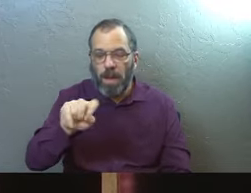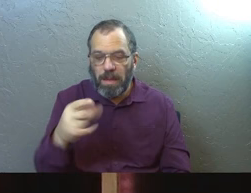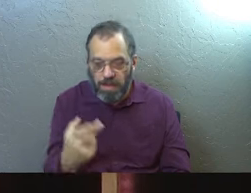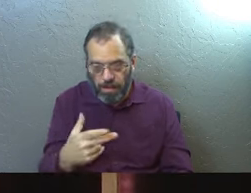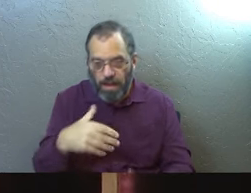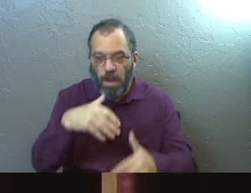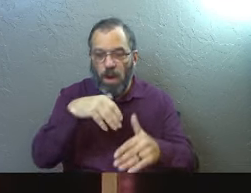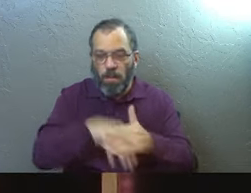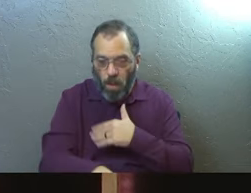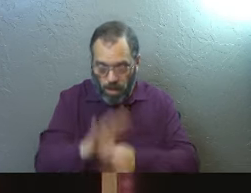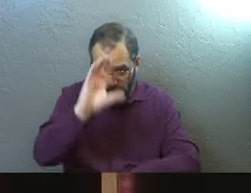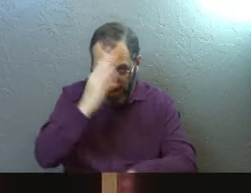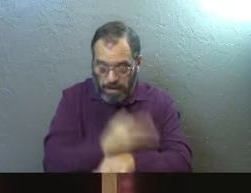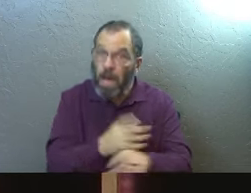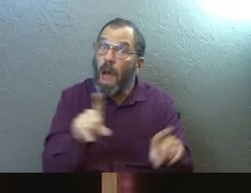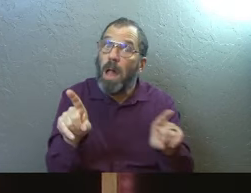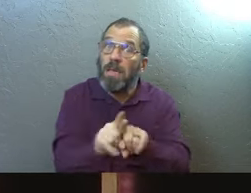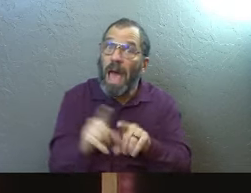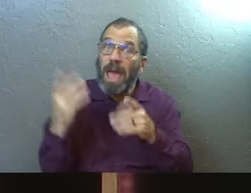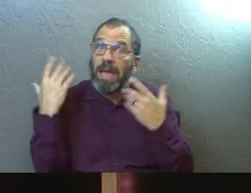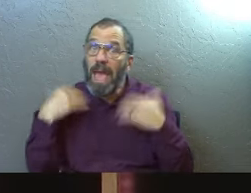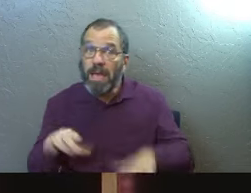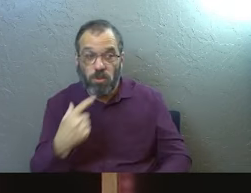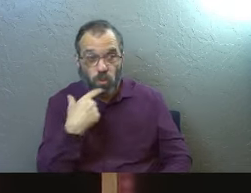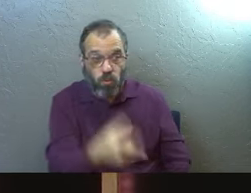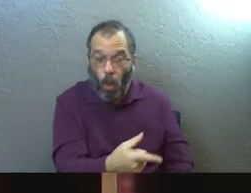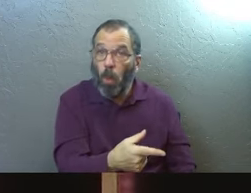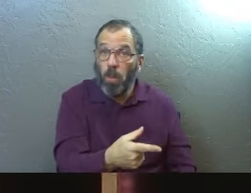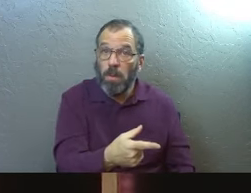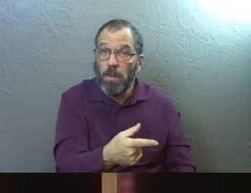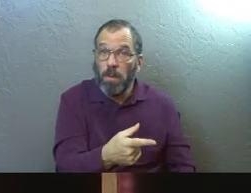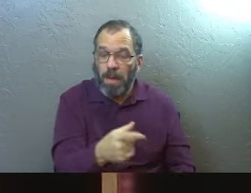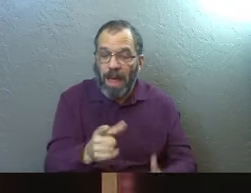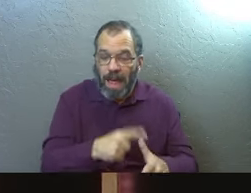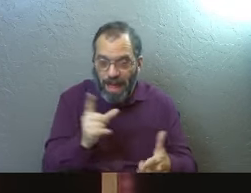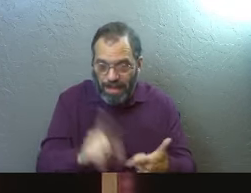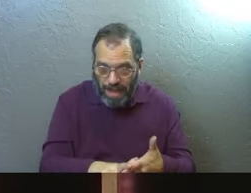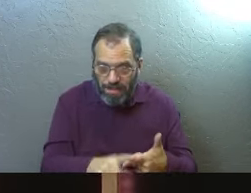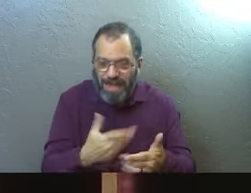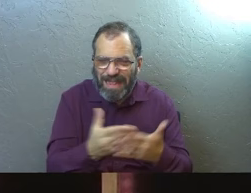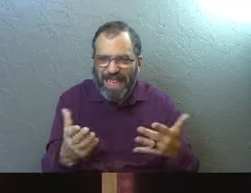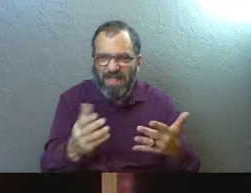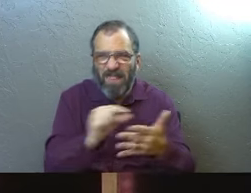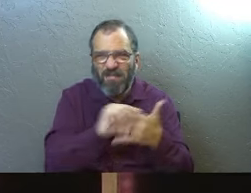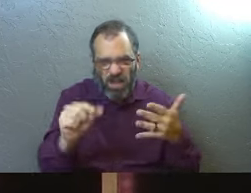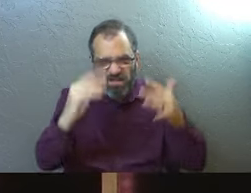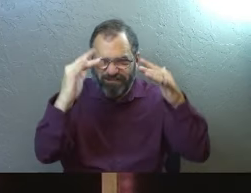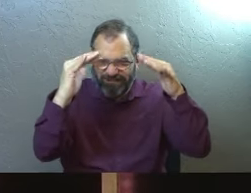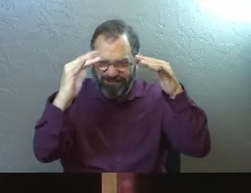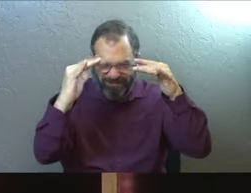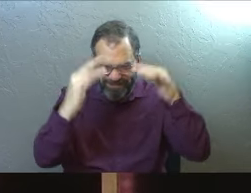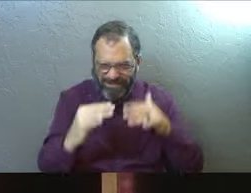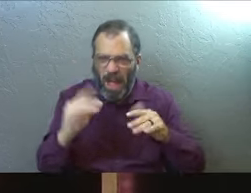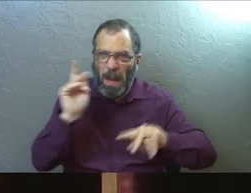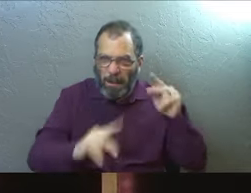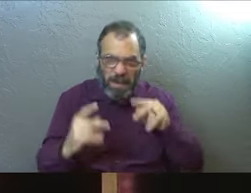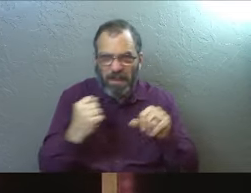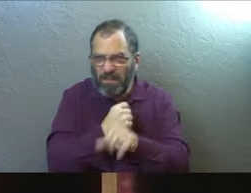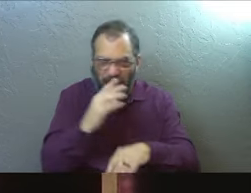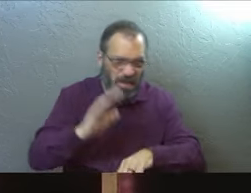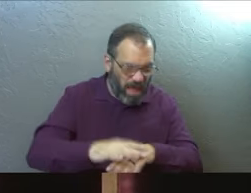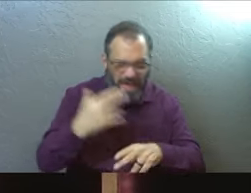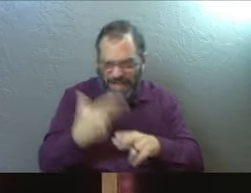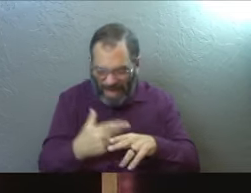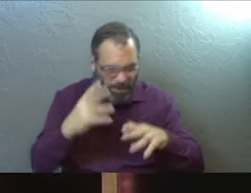born, she gave birth to a son, just like the angel Gabriel had said. And then there's some stuff in the next verses about some people fight with her